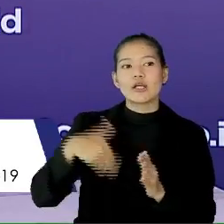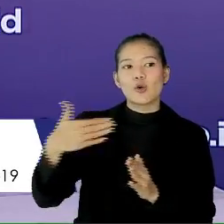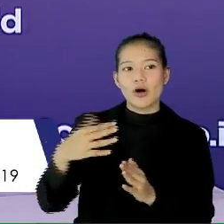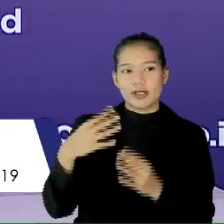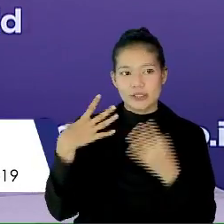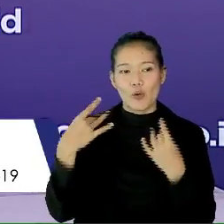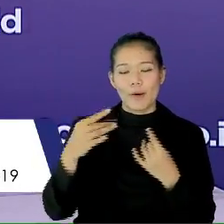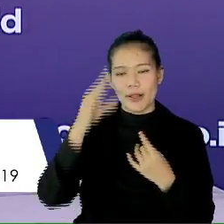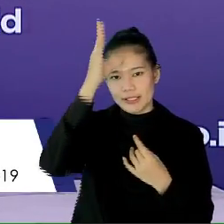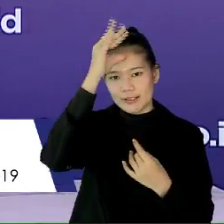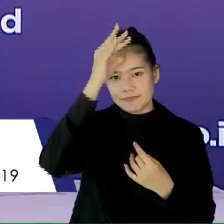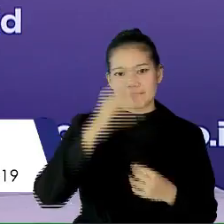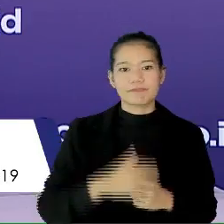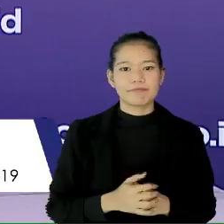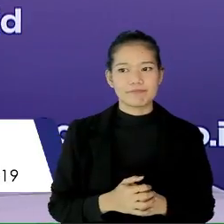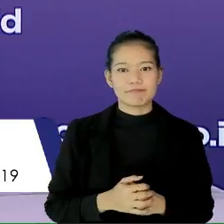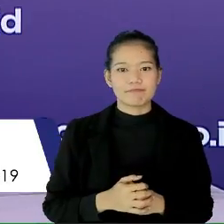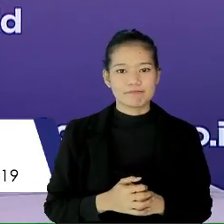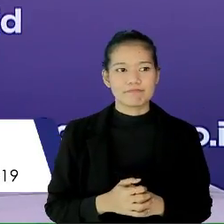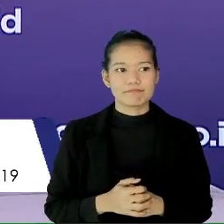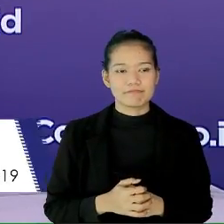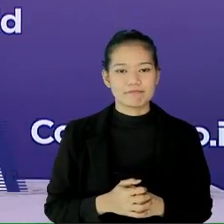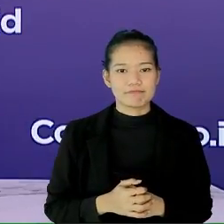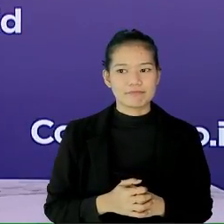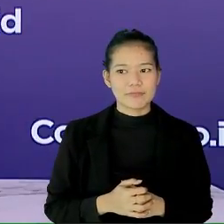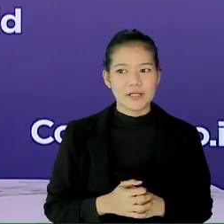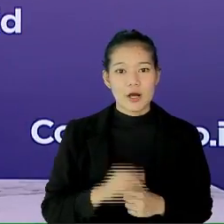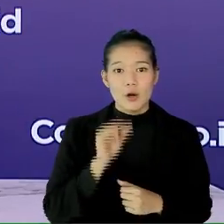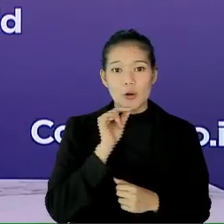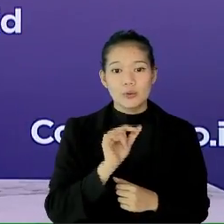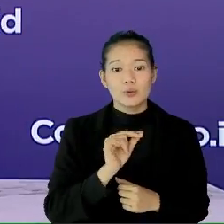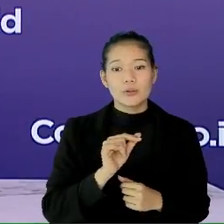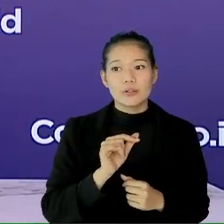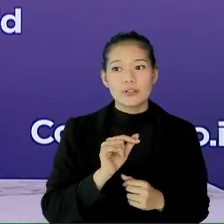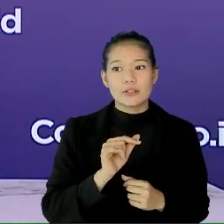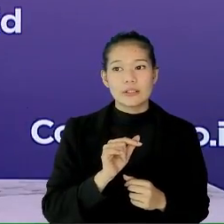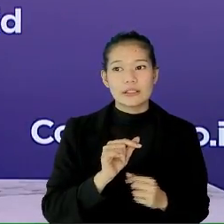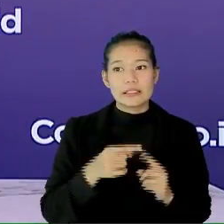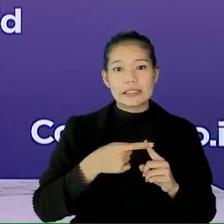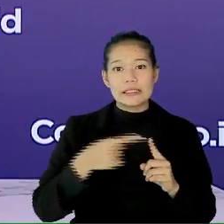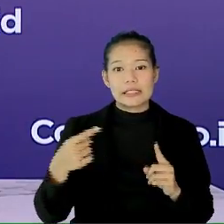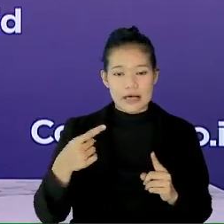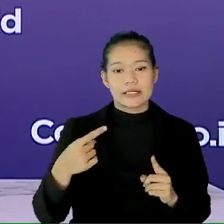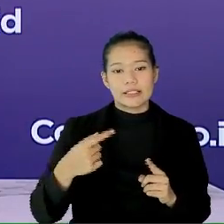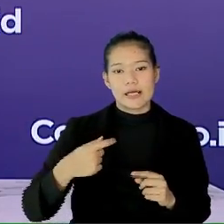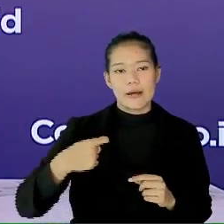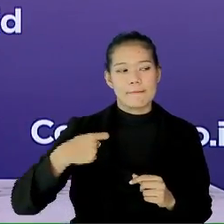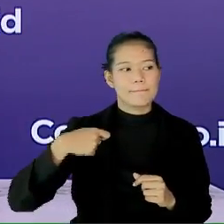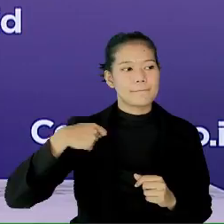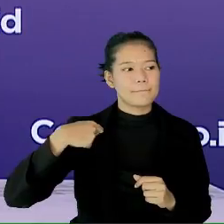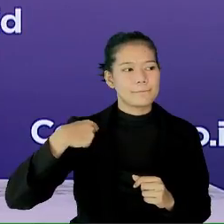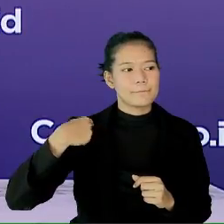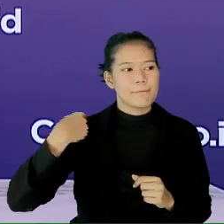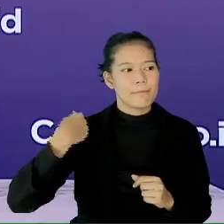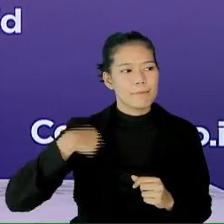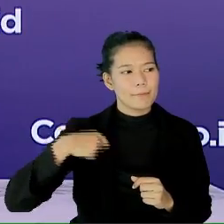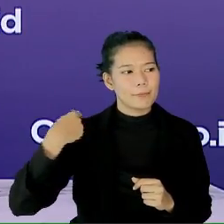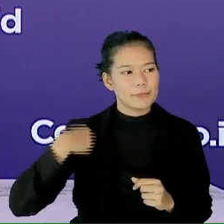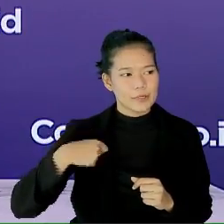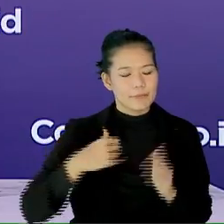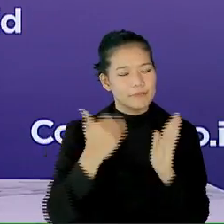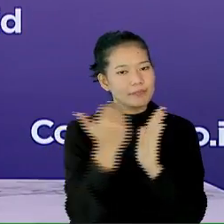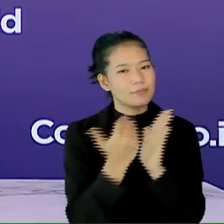Bali areas. And based on the instruction of the Minister of Home Affairs, number 30